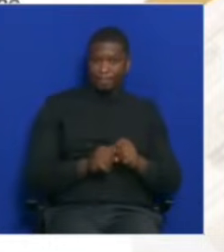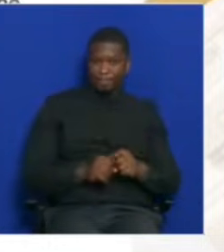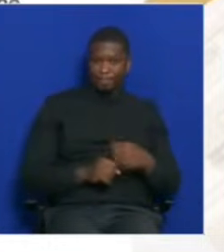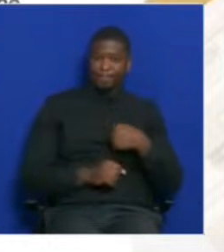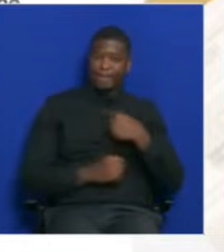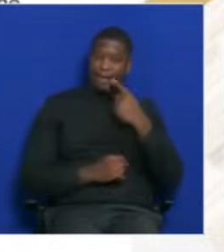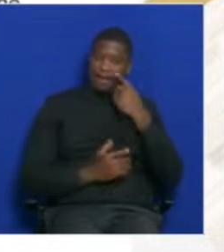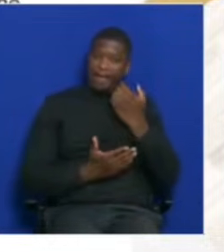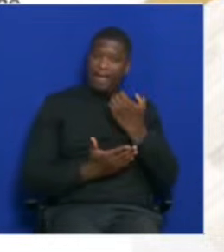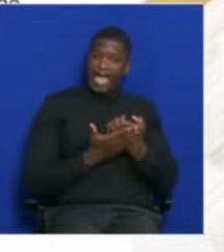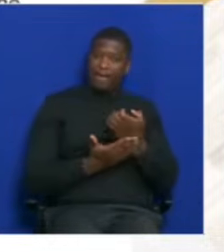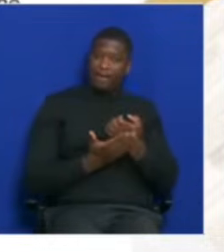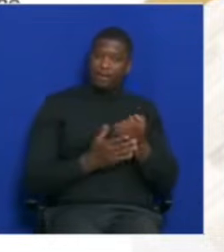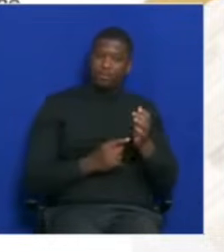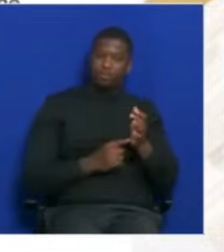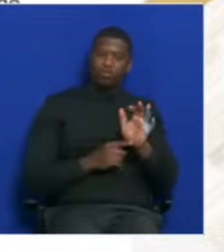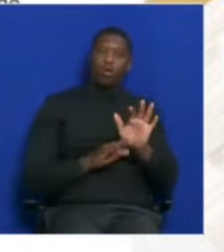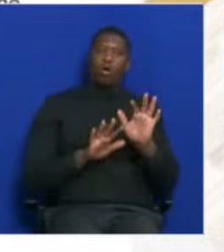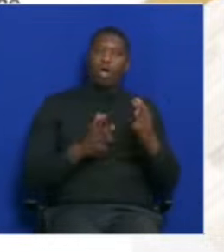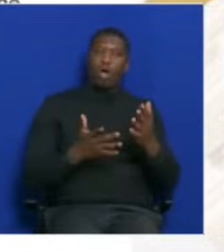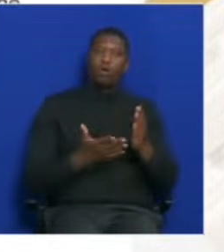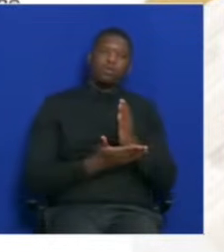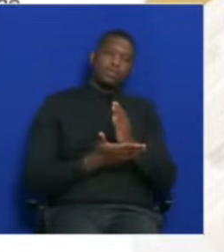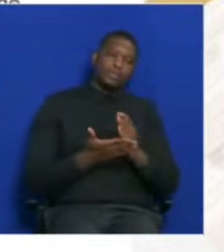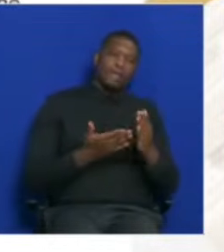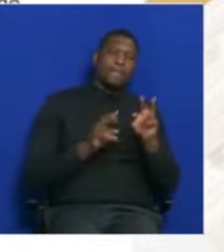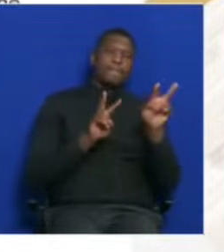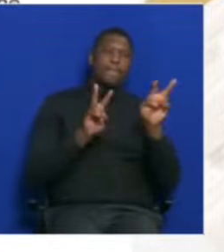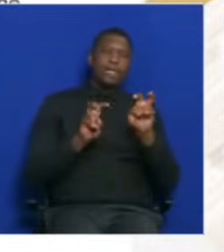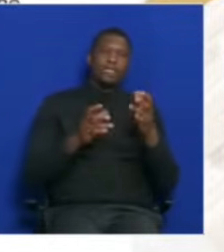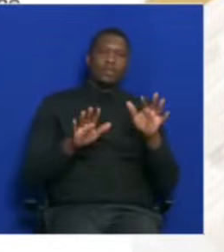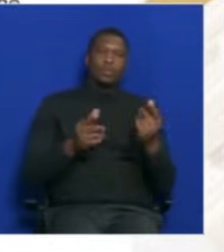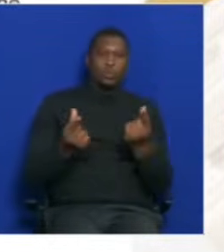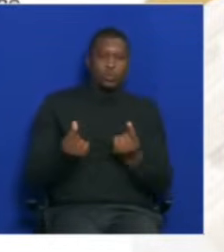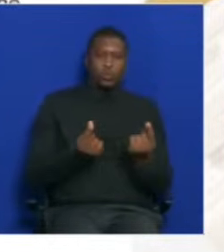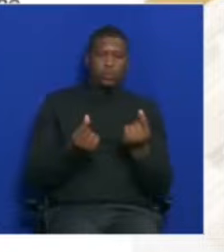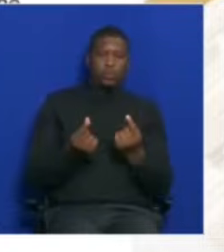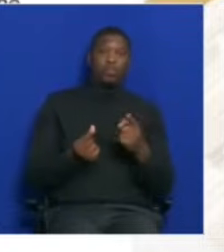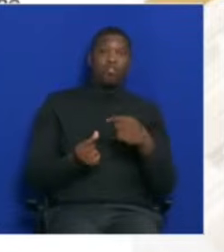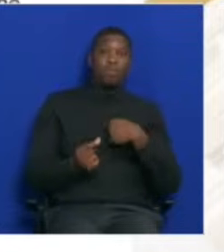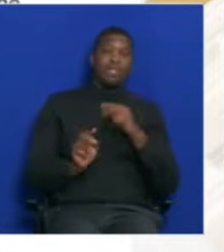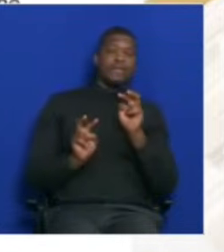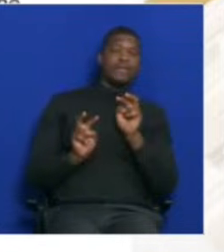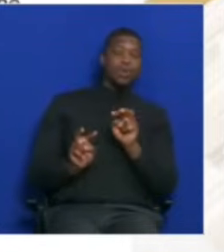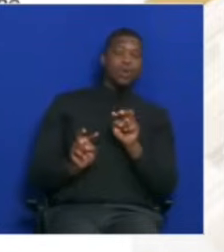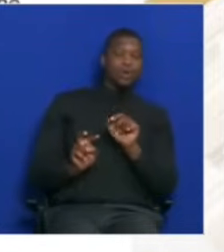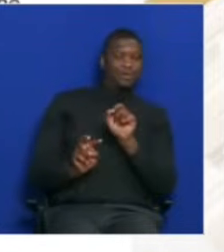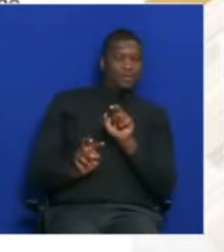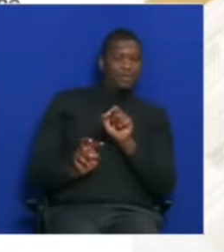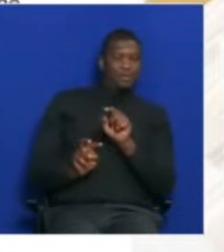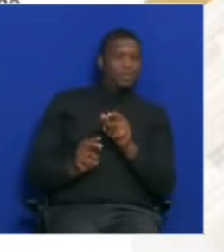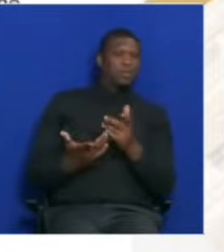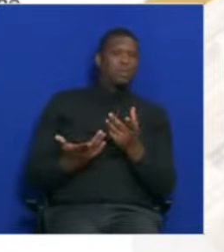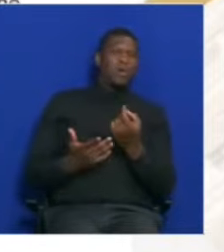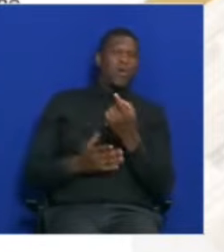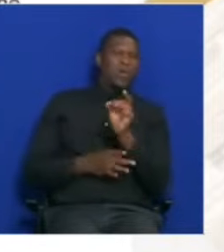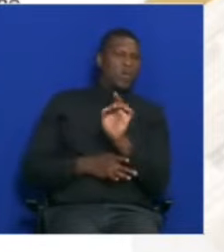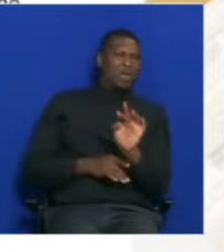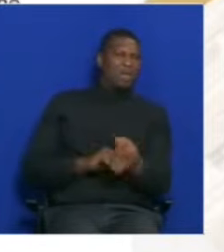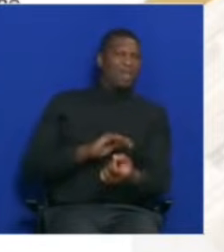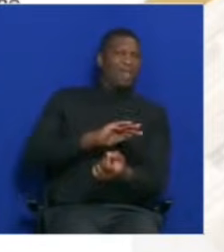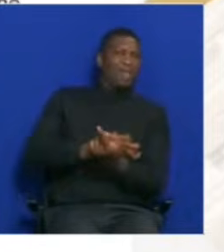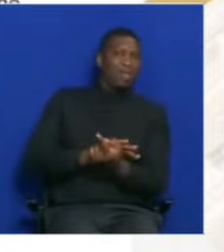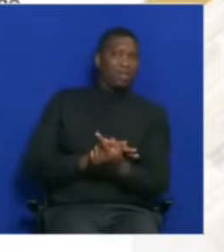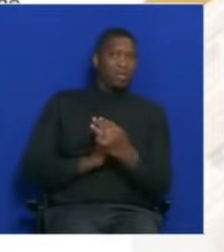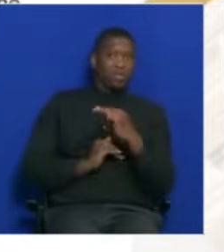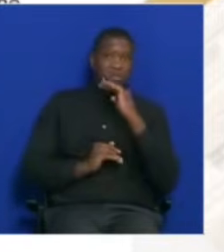which a particular set of matters was handled, which in my view was an outlier and not the institution as a